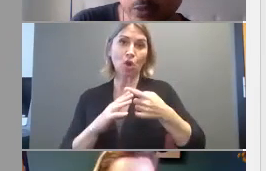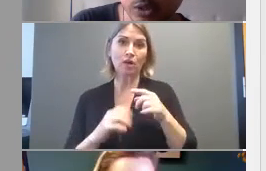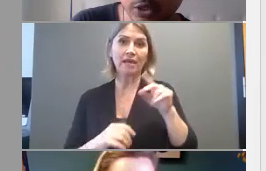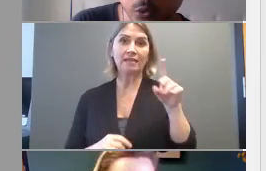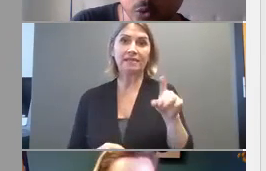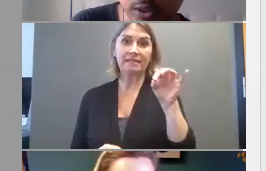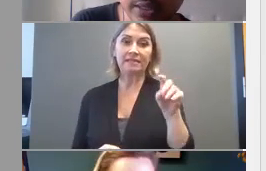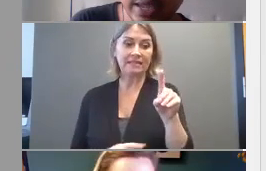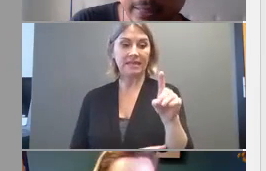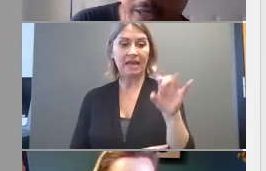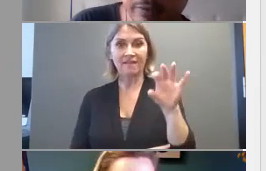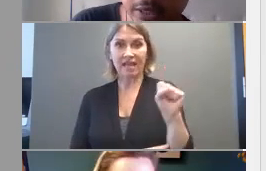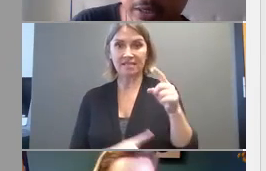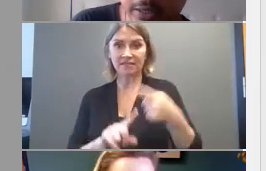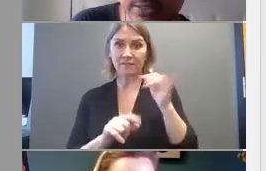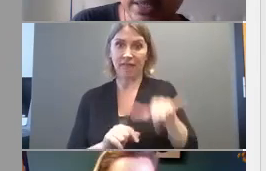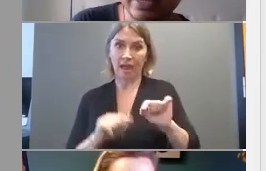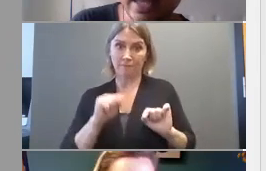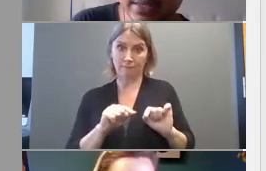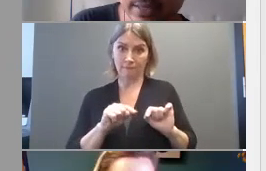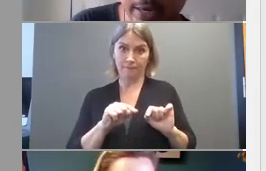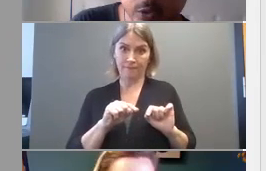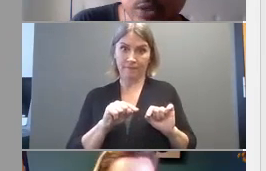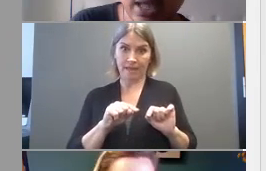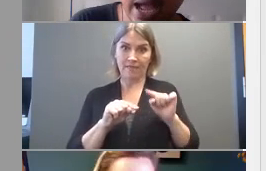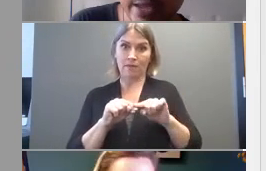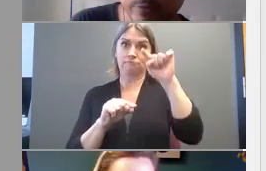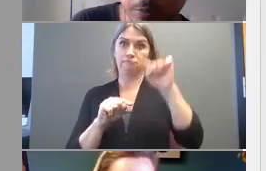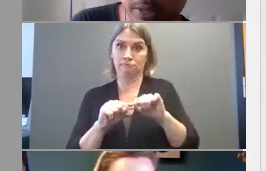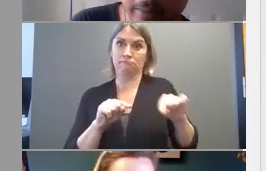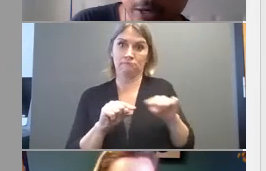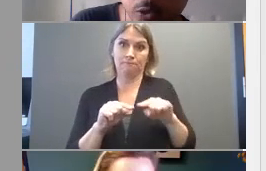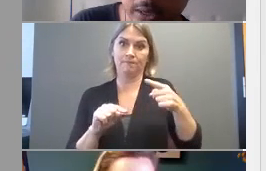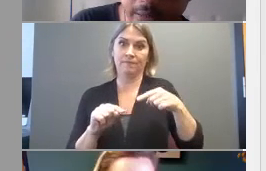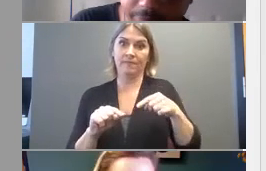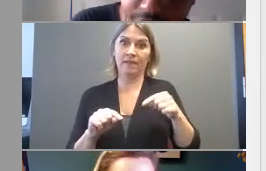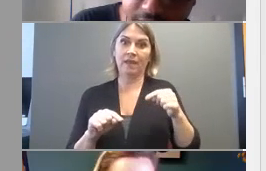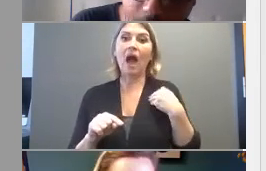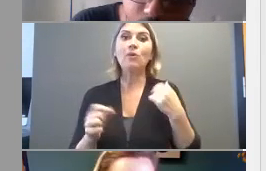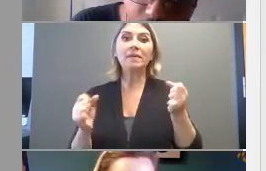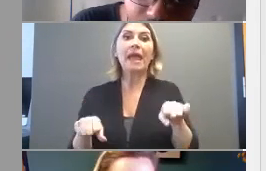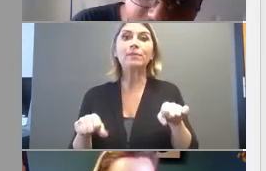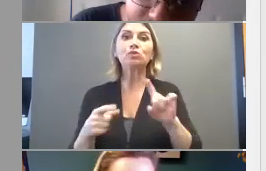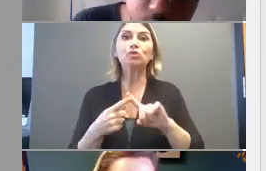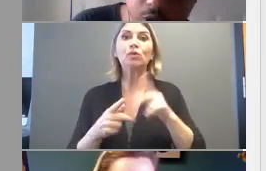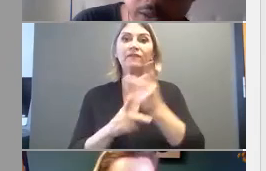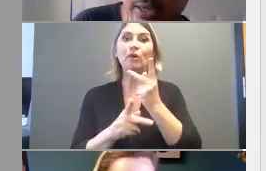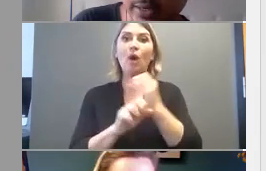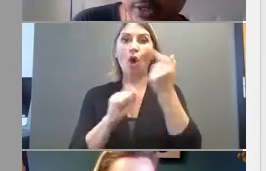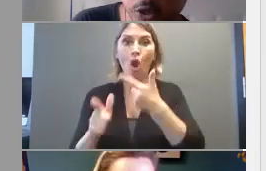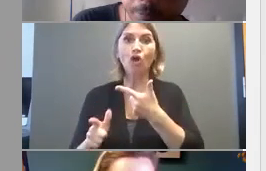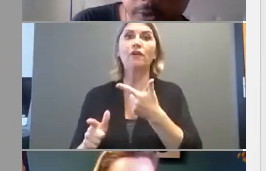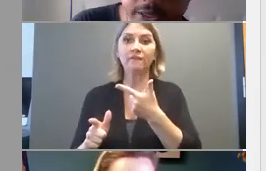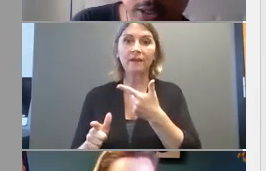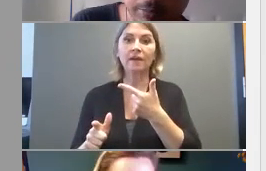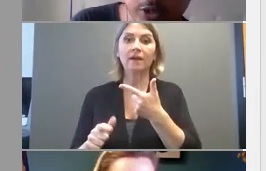this particular node, and then we increase, in that scenario, I would be able to figure out all of these strongly